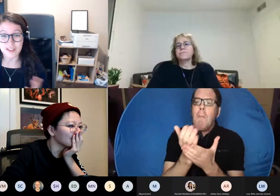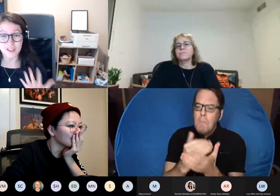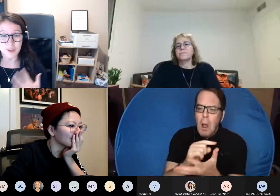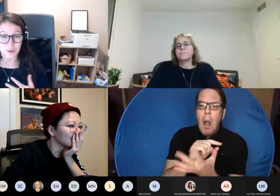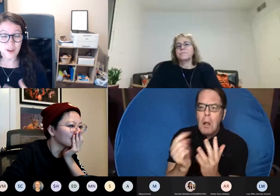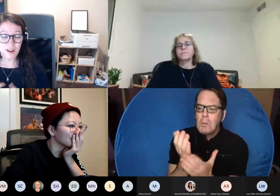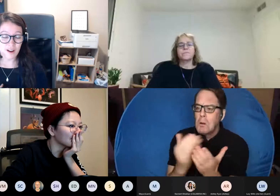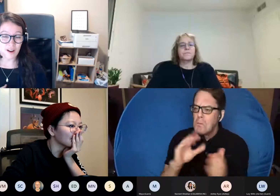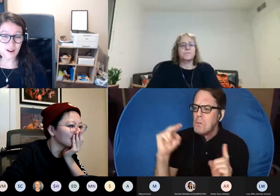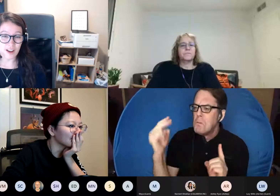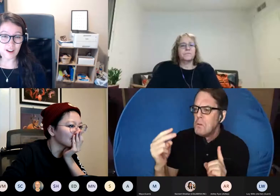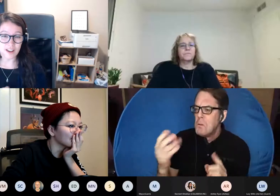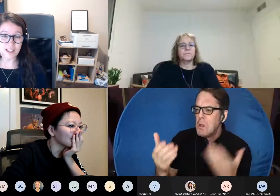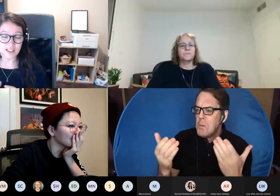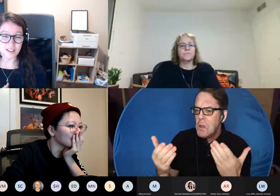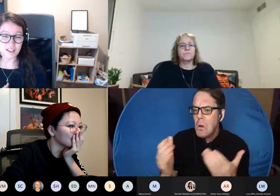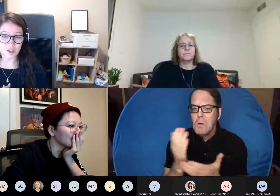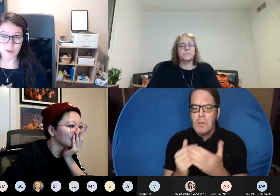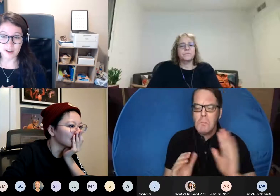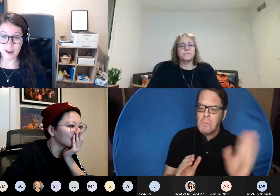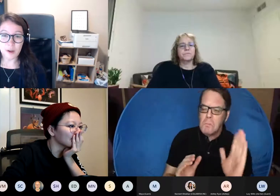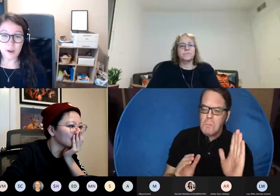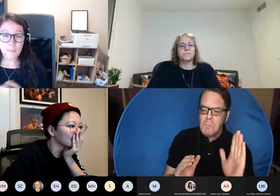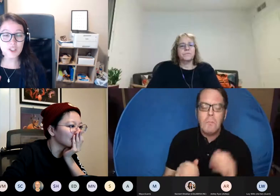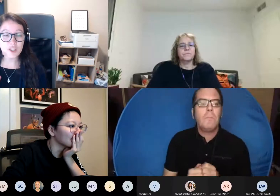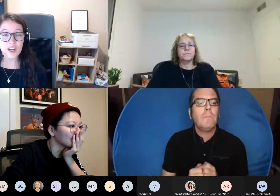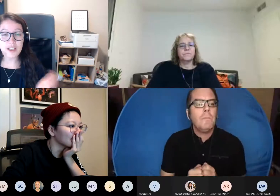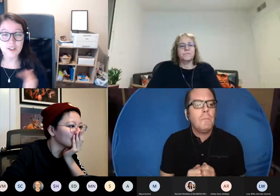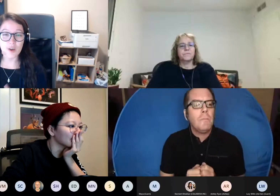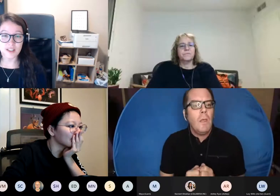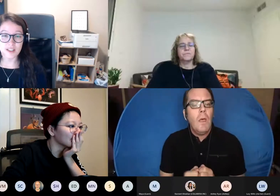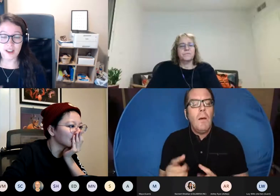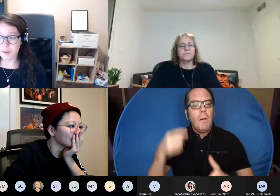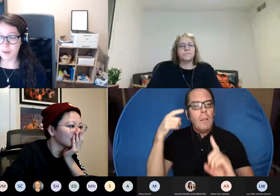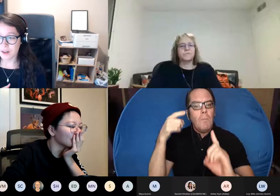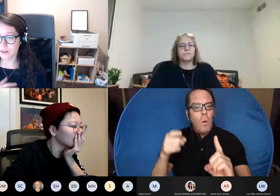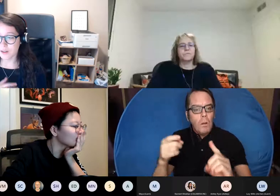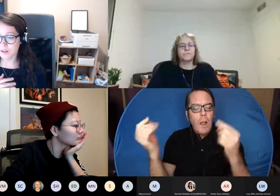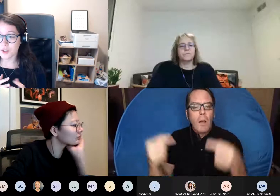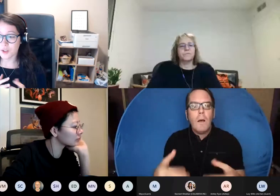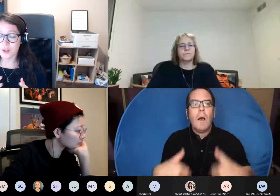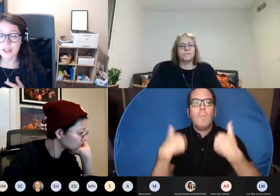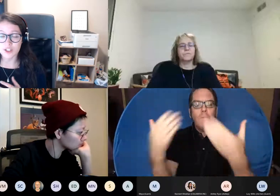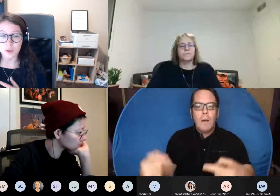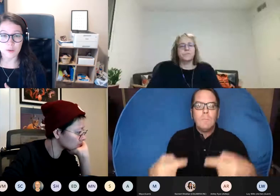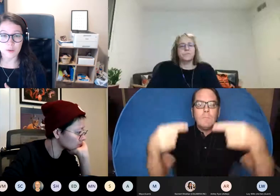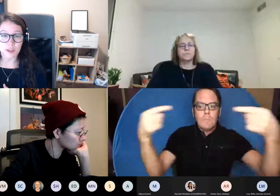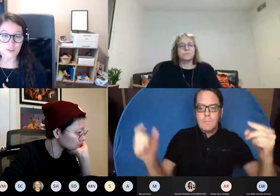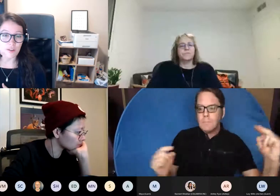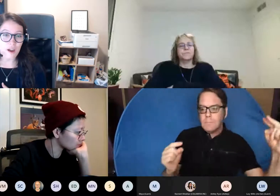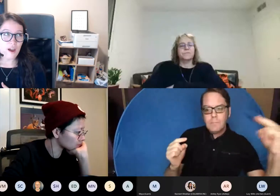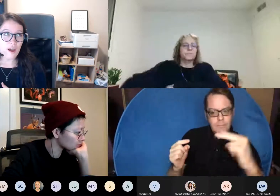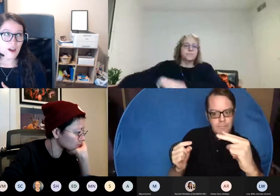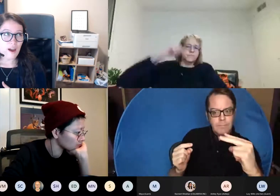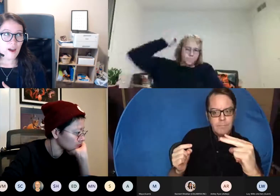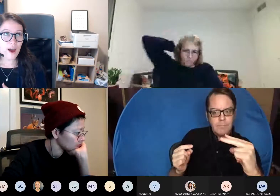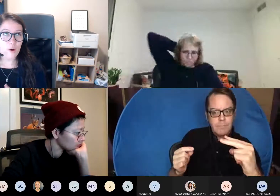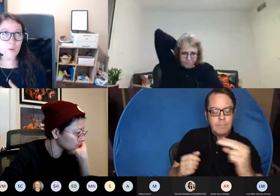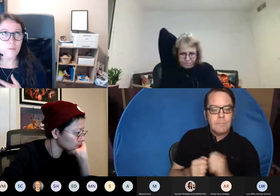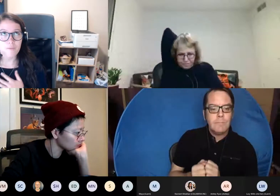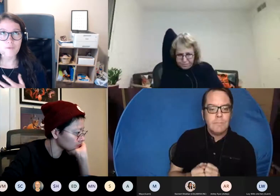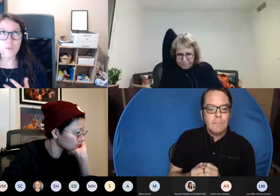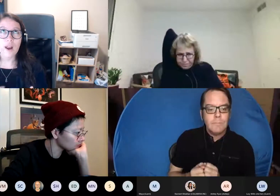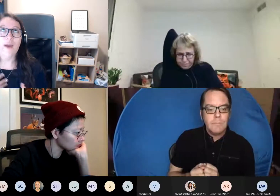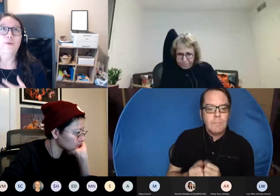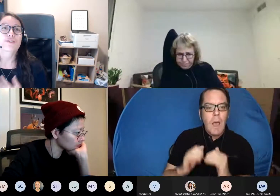or things that you are carrying into this session right now. But to try to contrast that, I'm going to also get into a little bit of